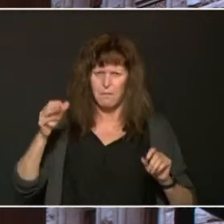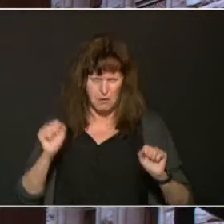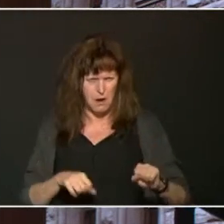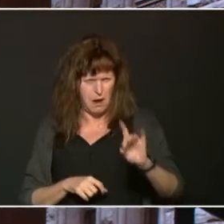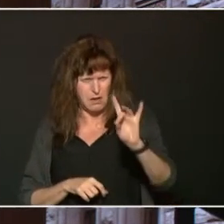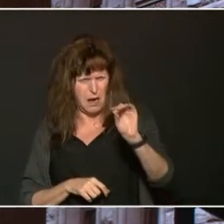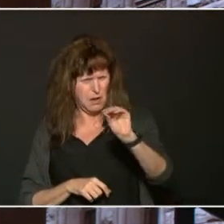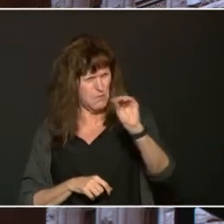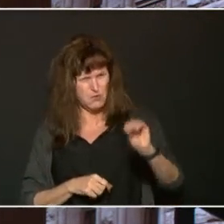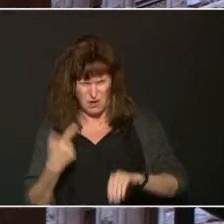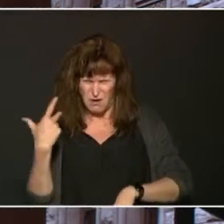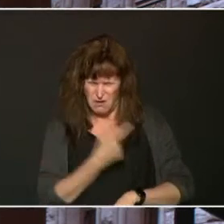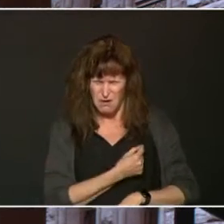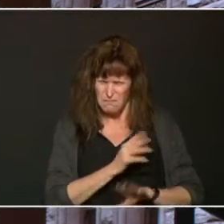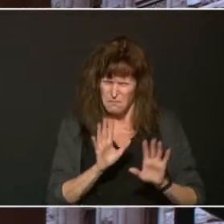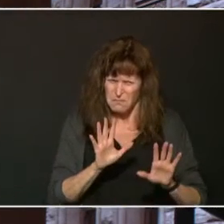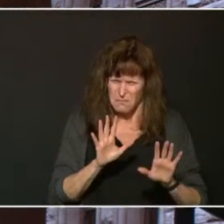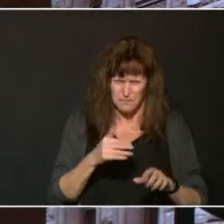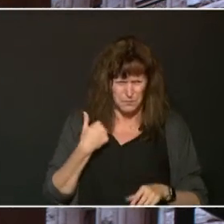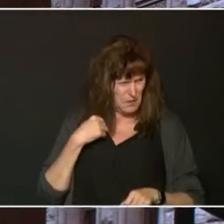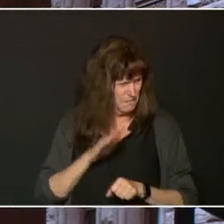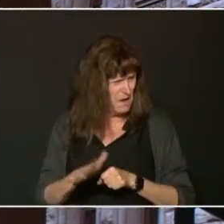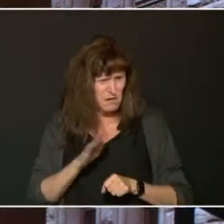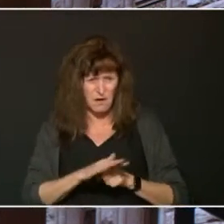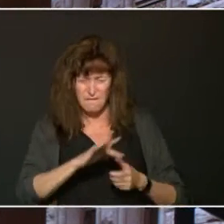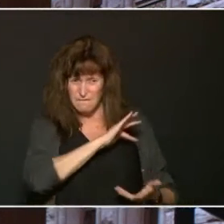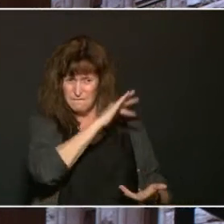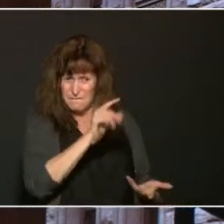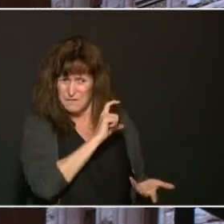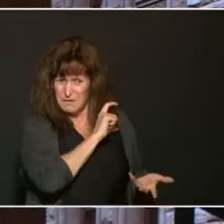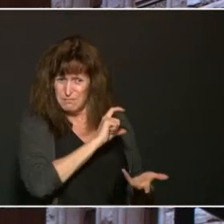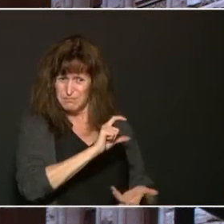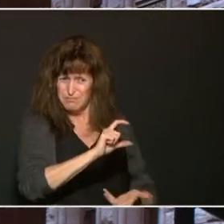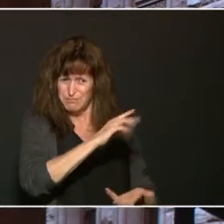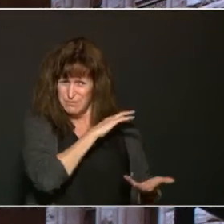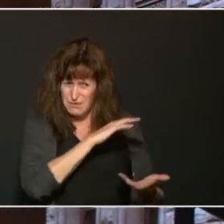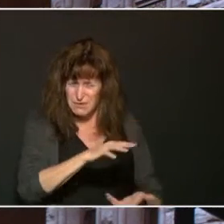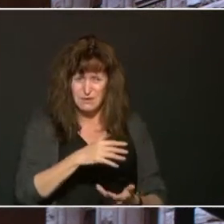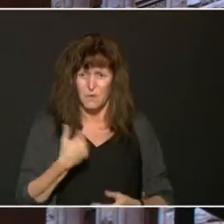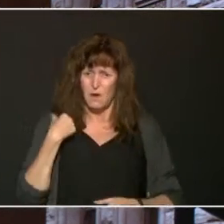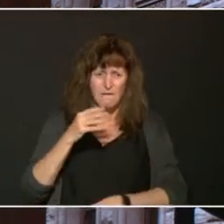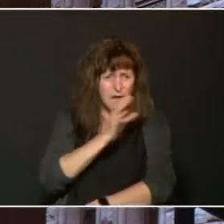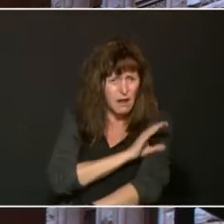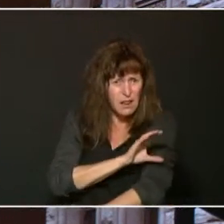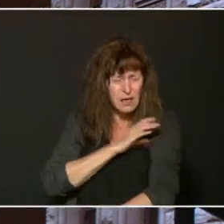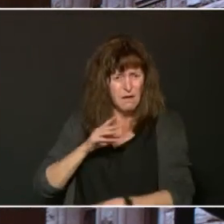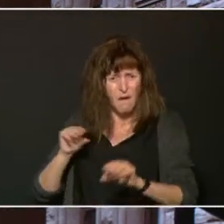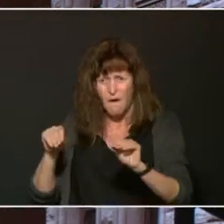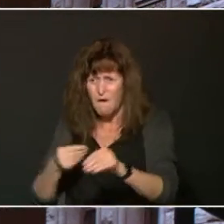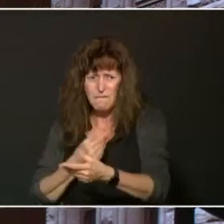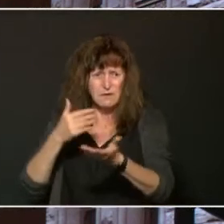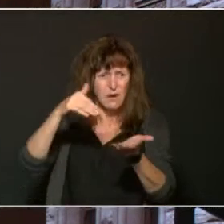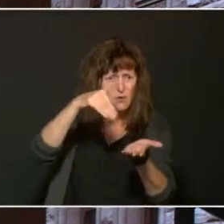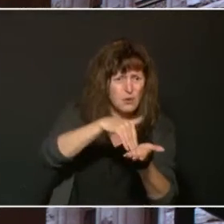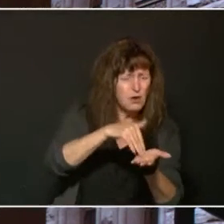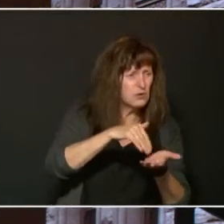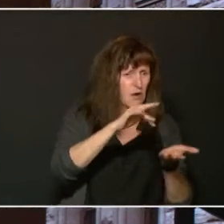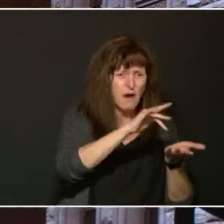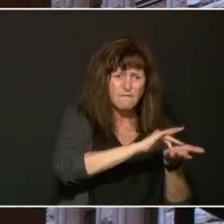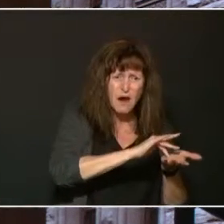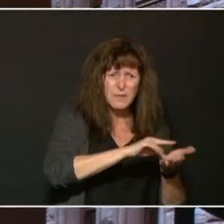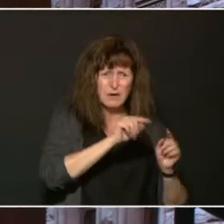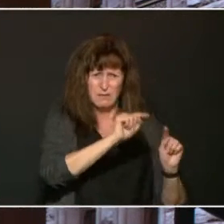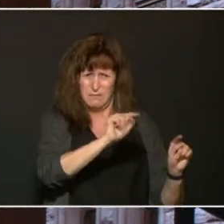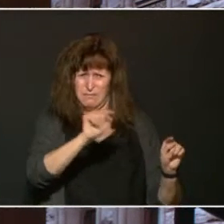the supply, we have the capacity, and having 80% of eligible Ontarians vaccinated will significantly slow this